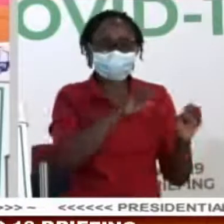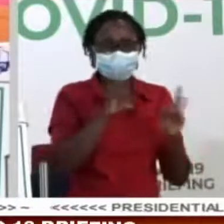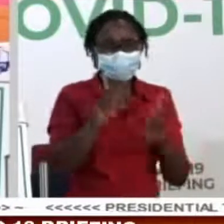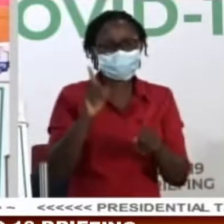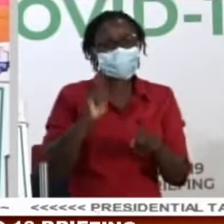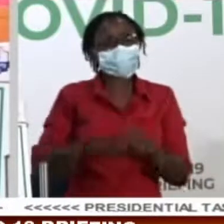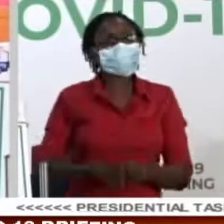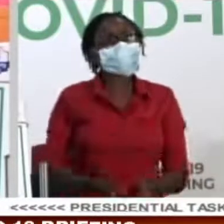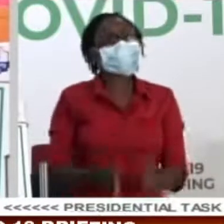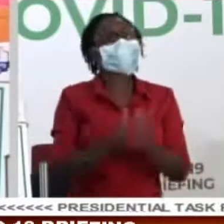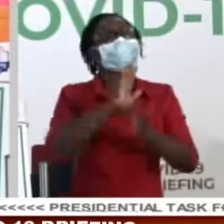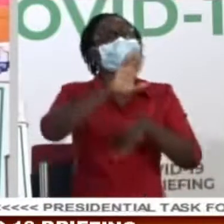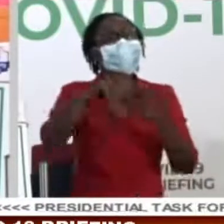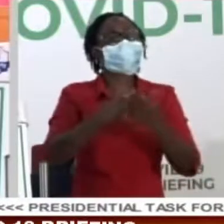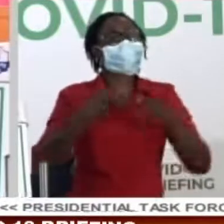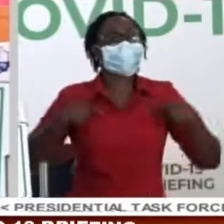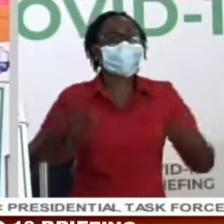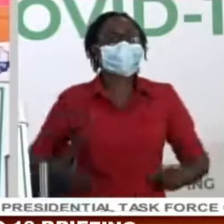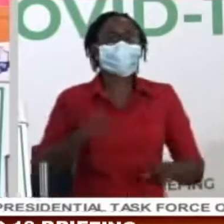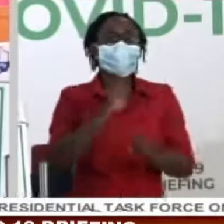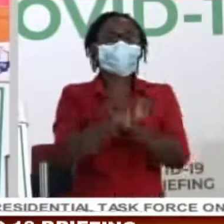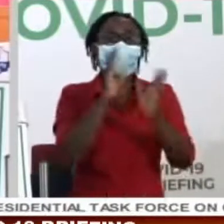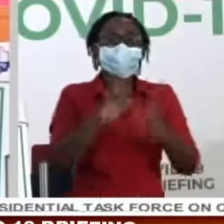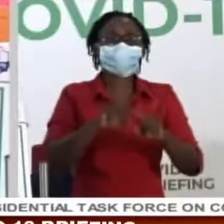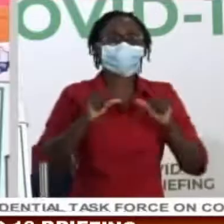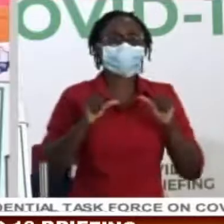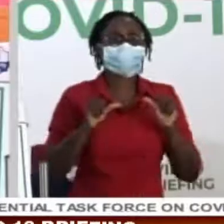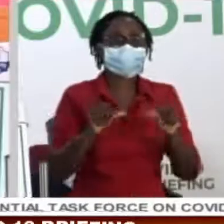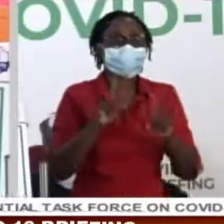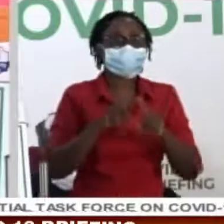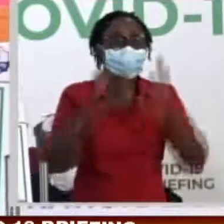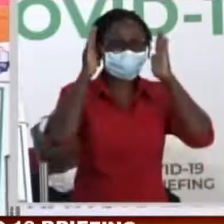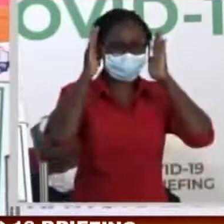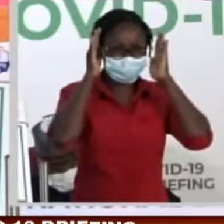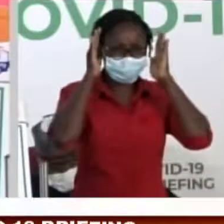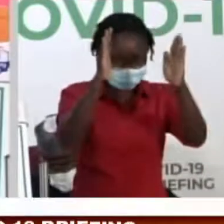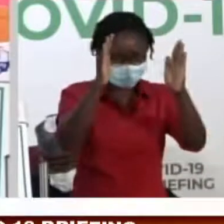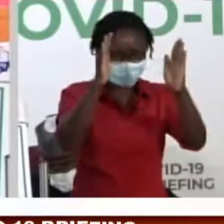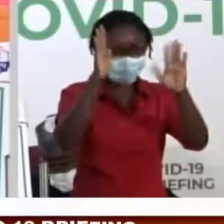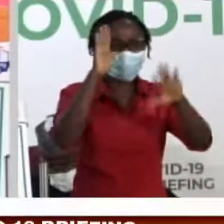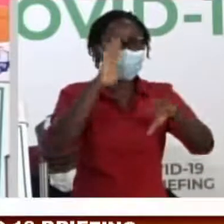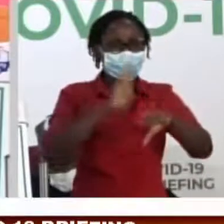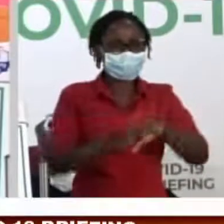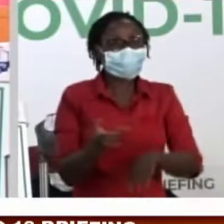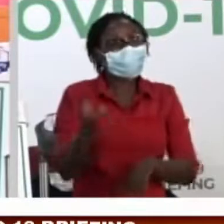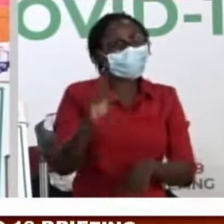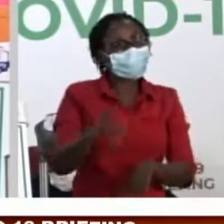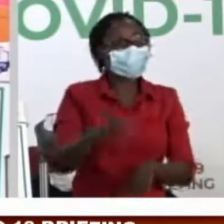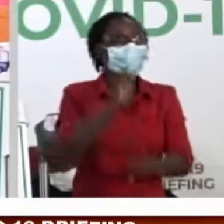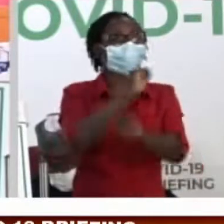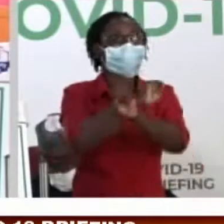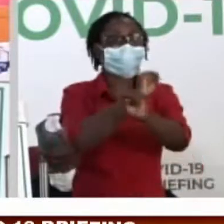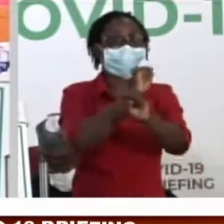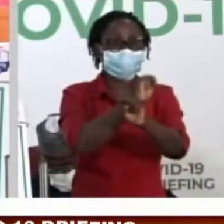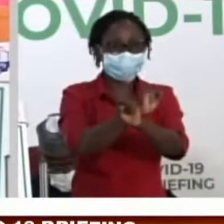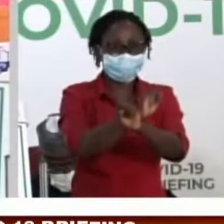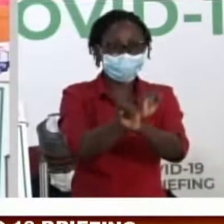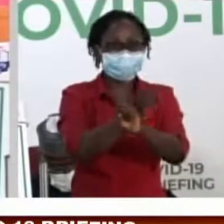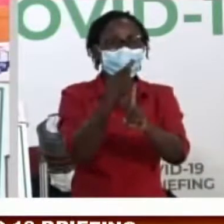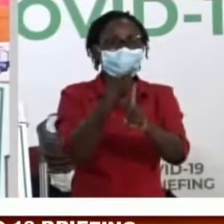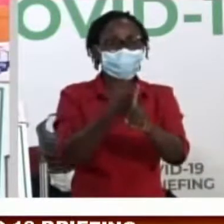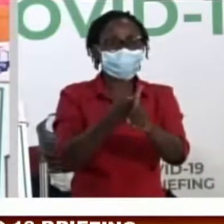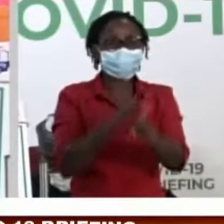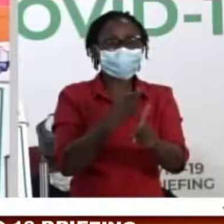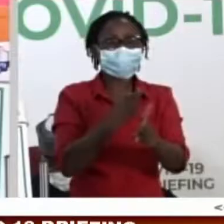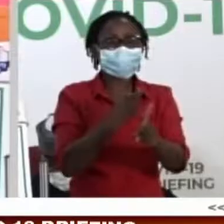urge all our health workers to continue to focus on their assignments from